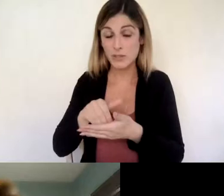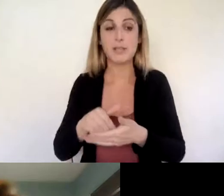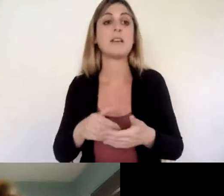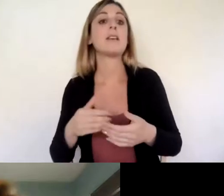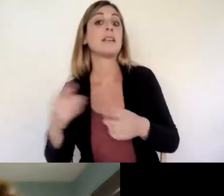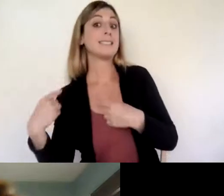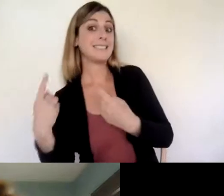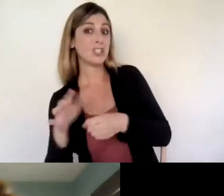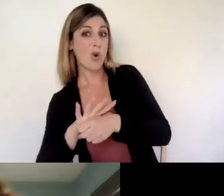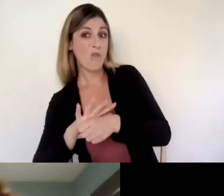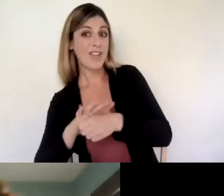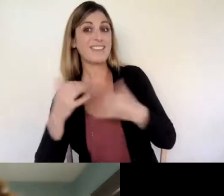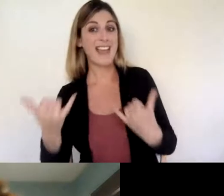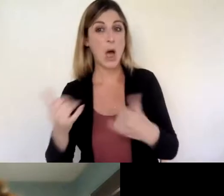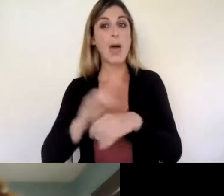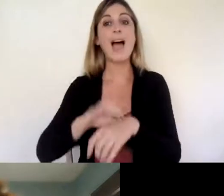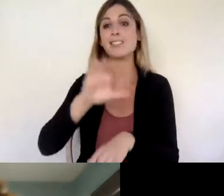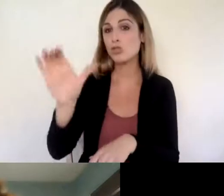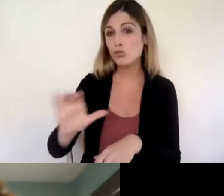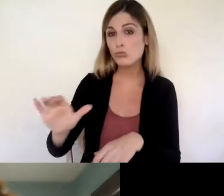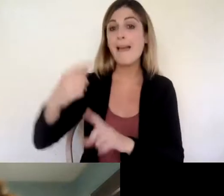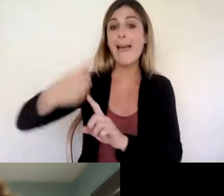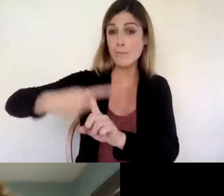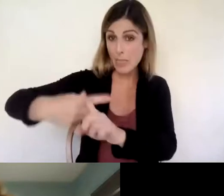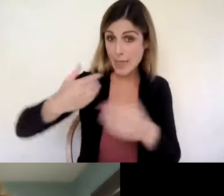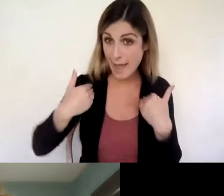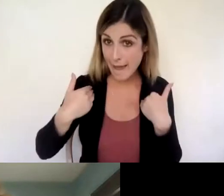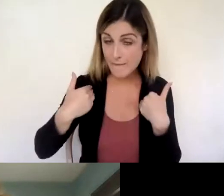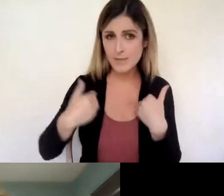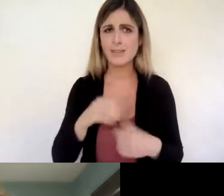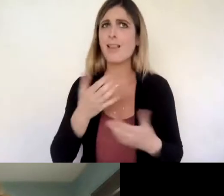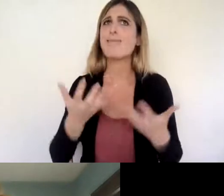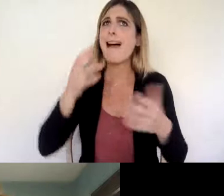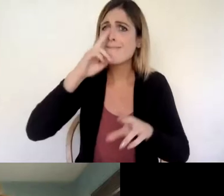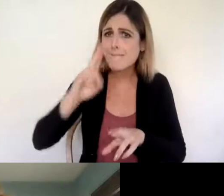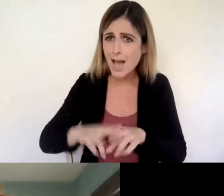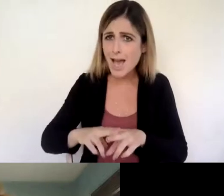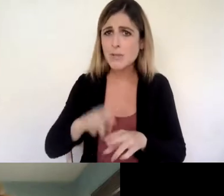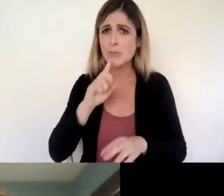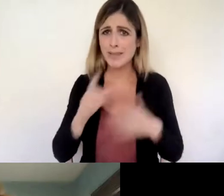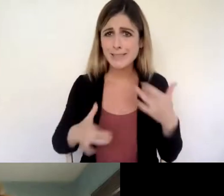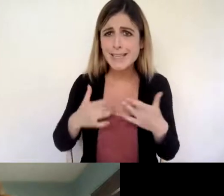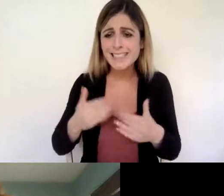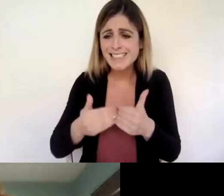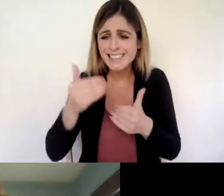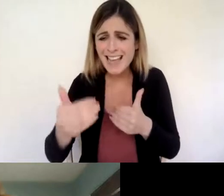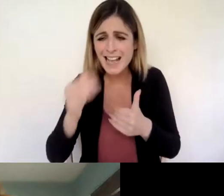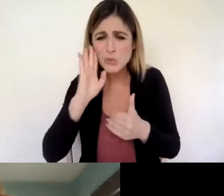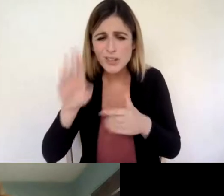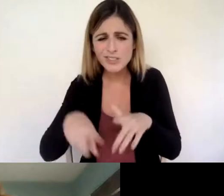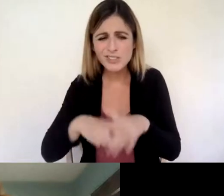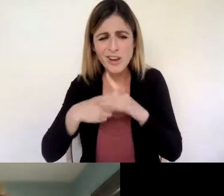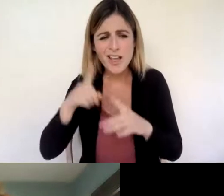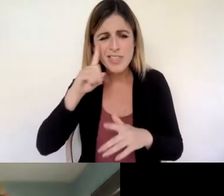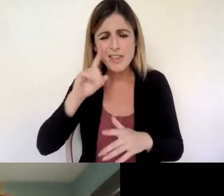and it's Zoom-based, and it's just a lot of fun. And very excited. The next one's going to be starting, I think, June 5th.